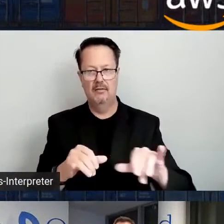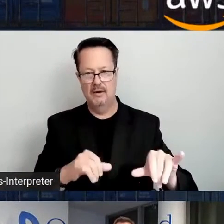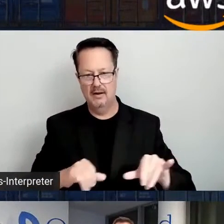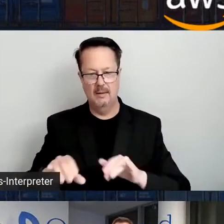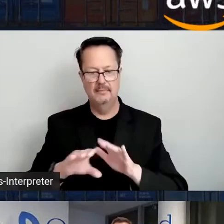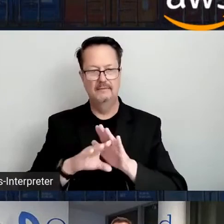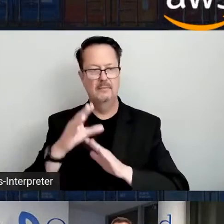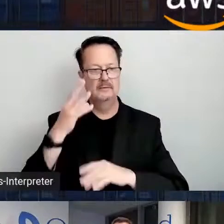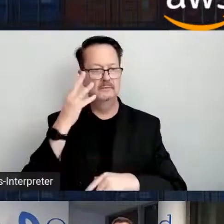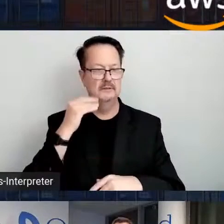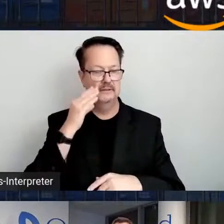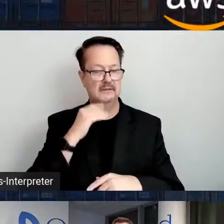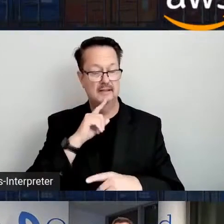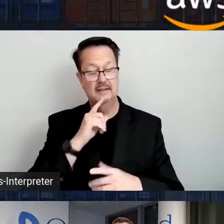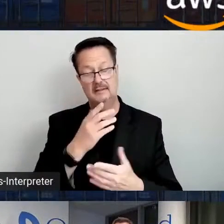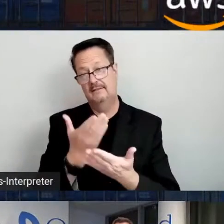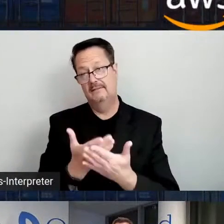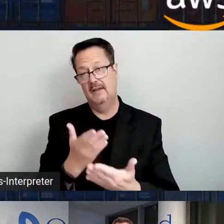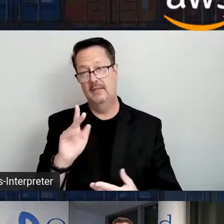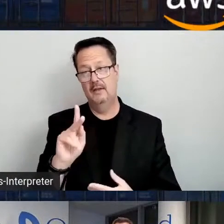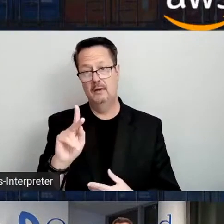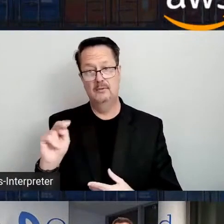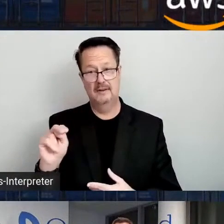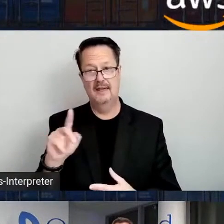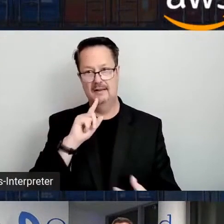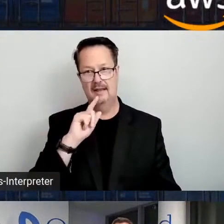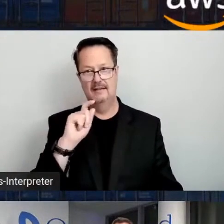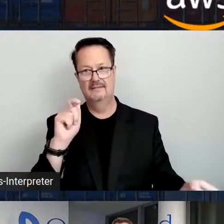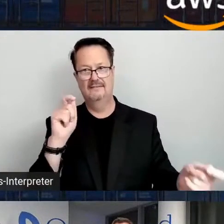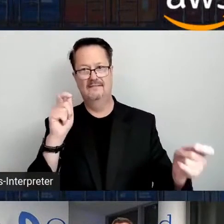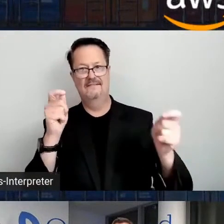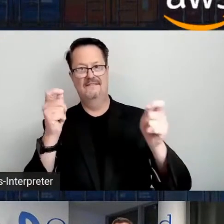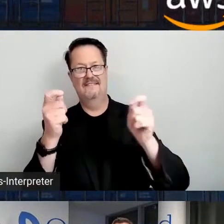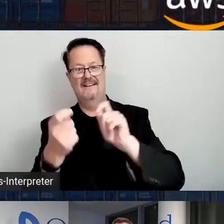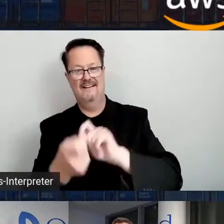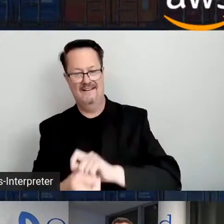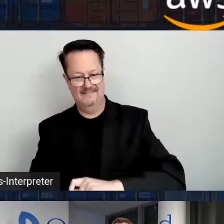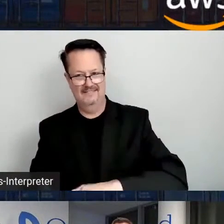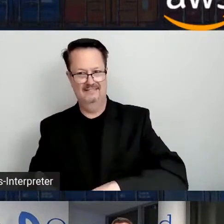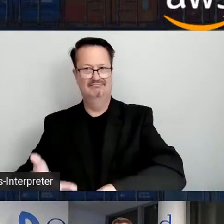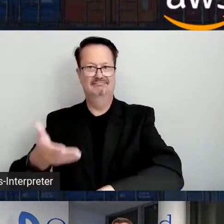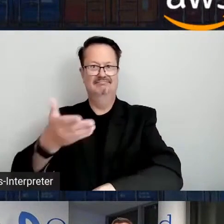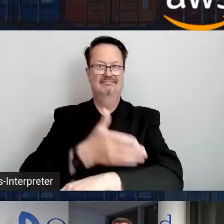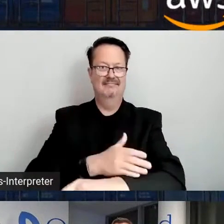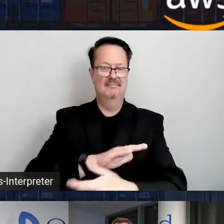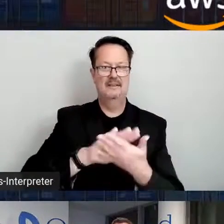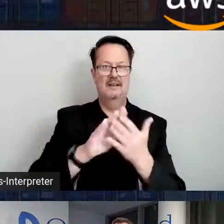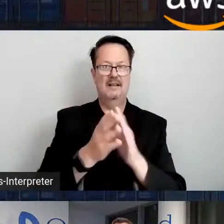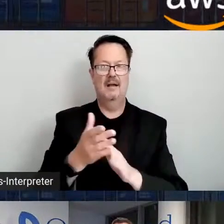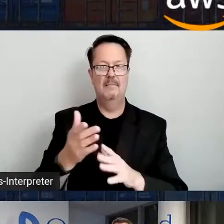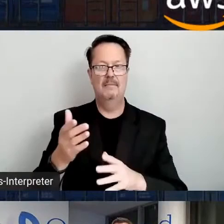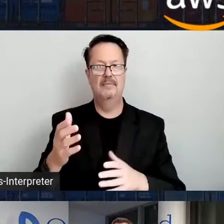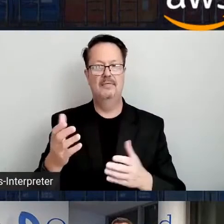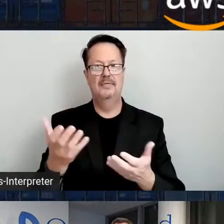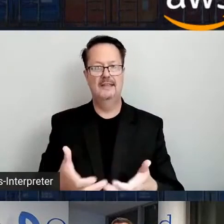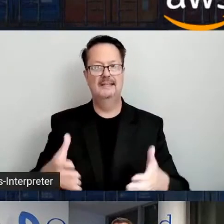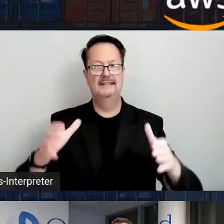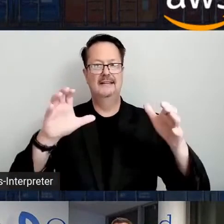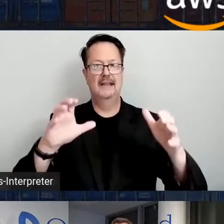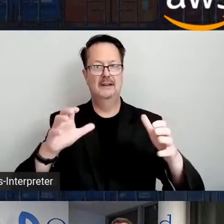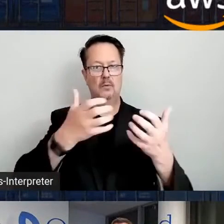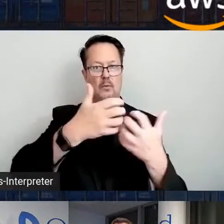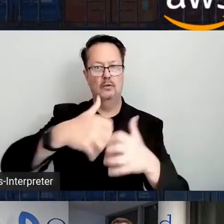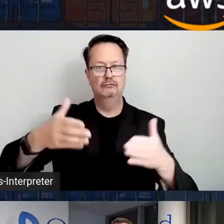fact that Kubernetes is evolving to become not just a container orchestrator, right? Yeah. Rather the control plane